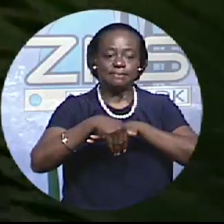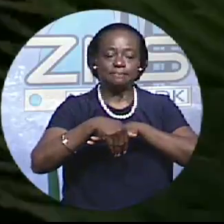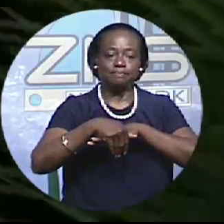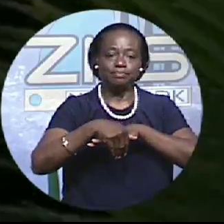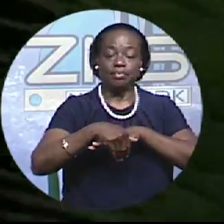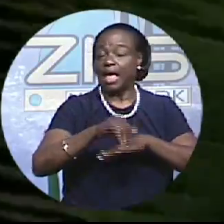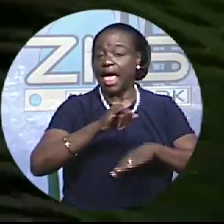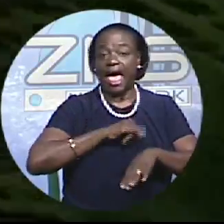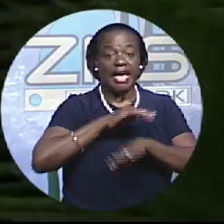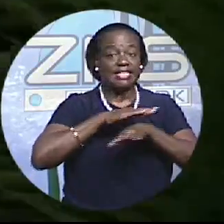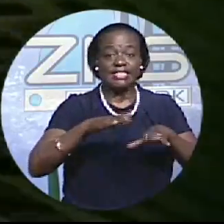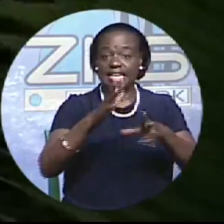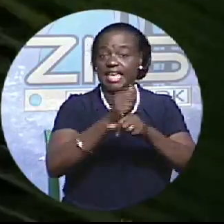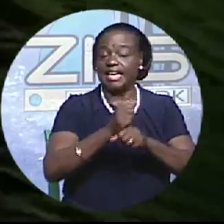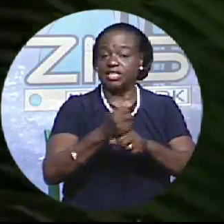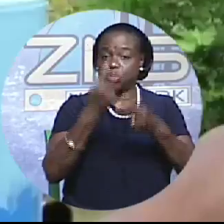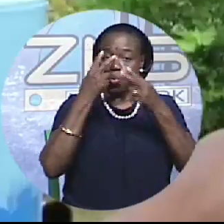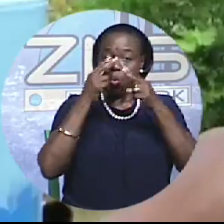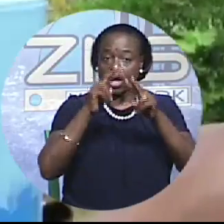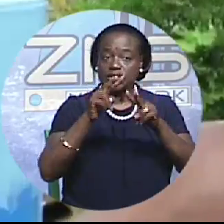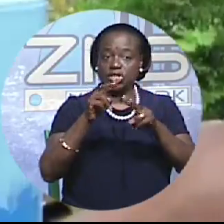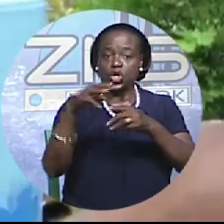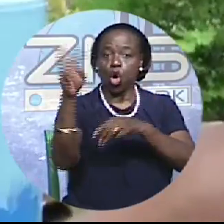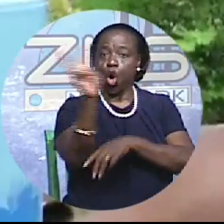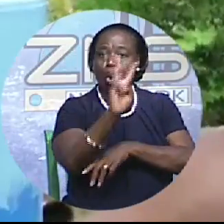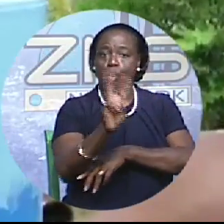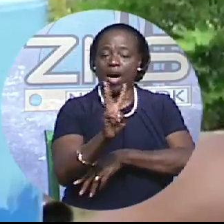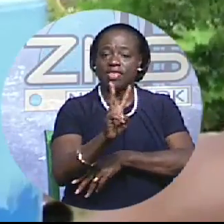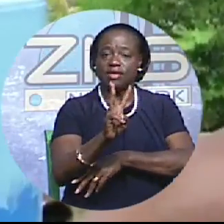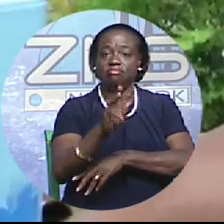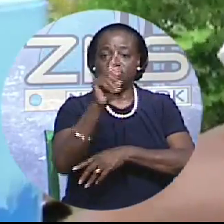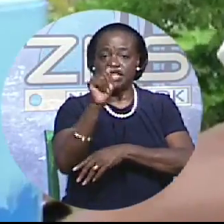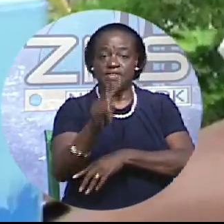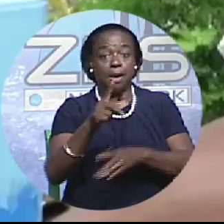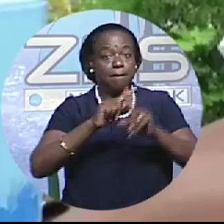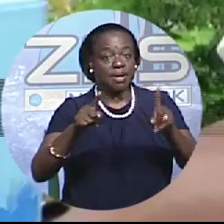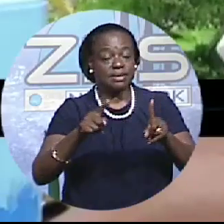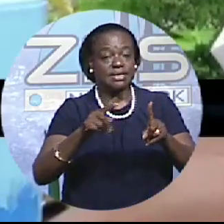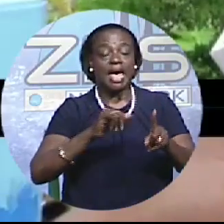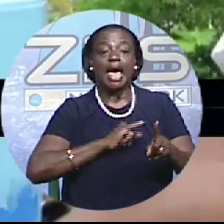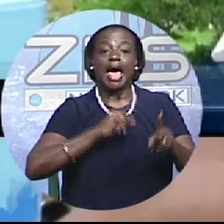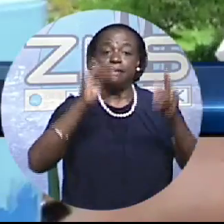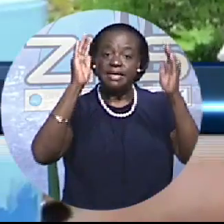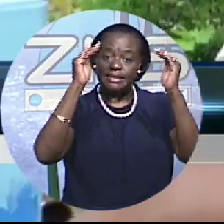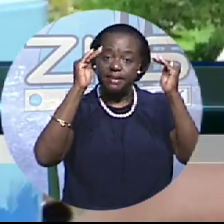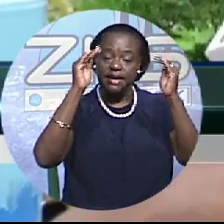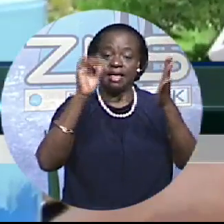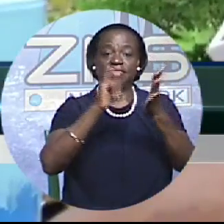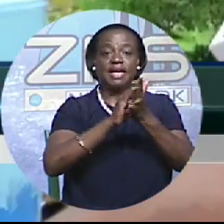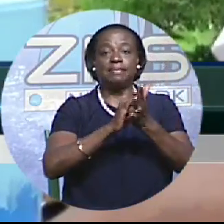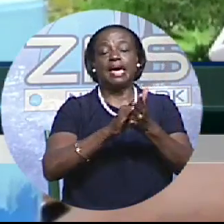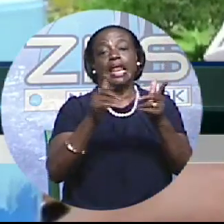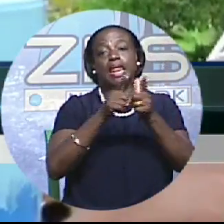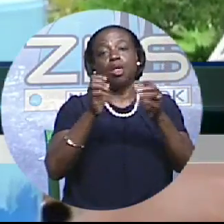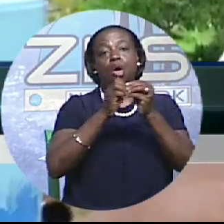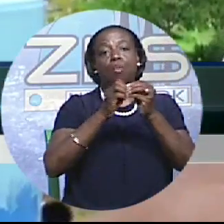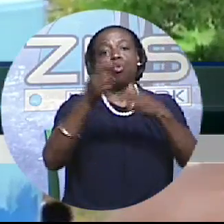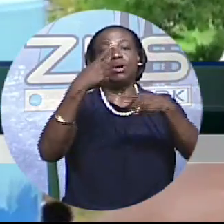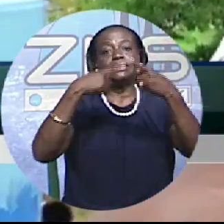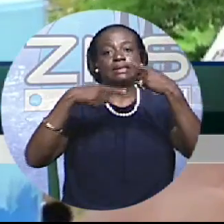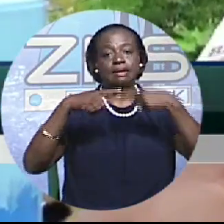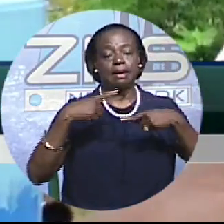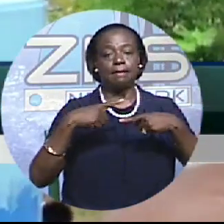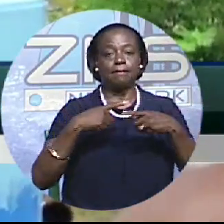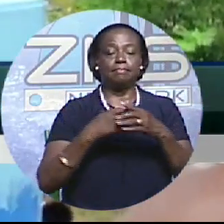really watch the weather channel, but I'm anticipating that there would be a little bit more to come